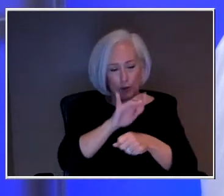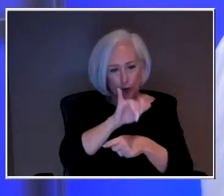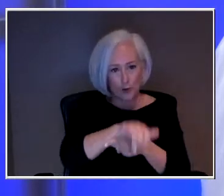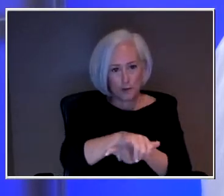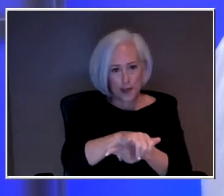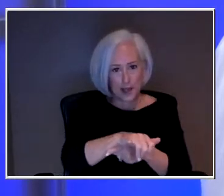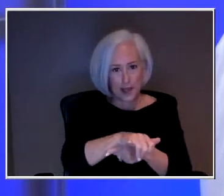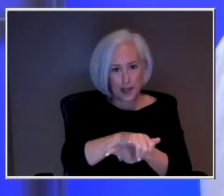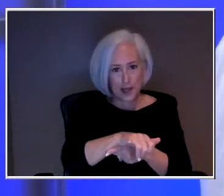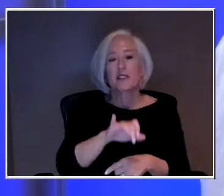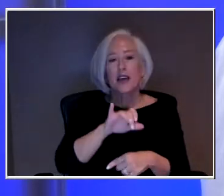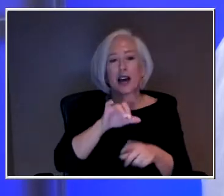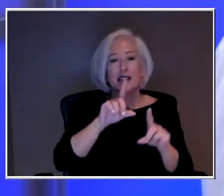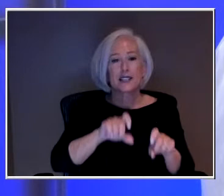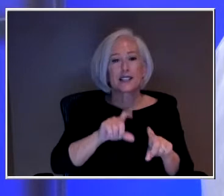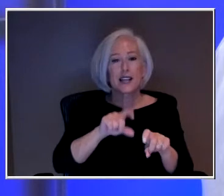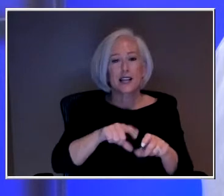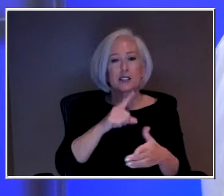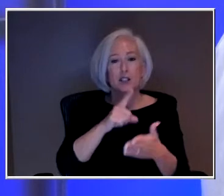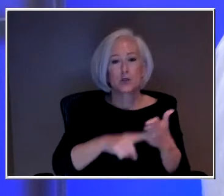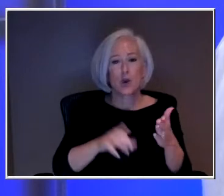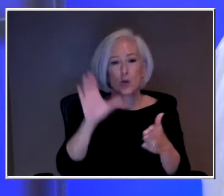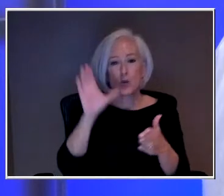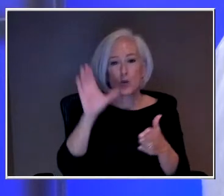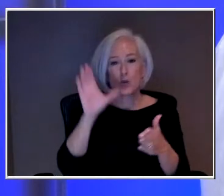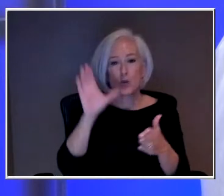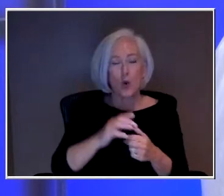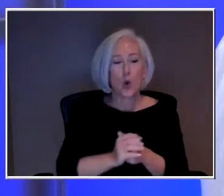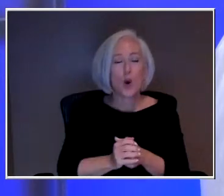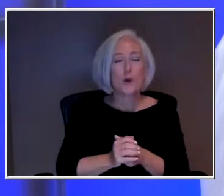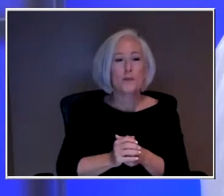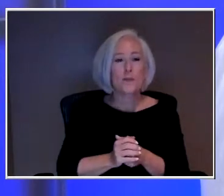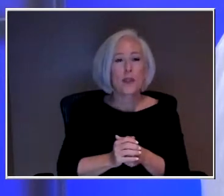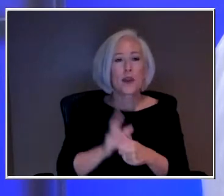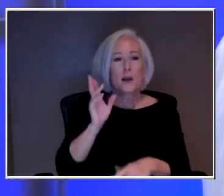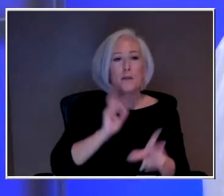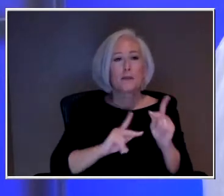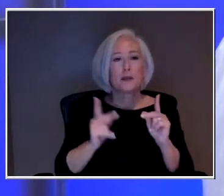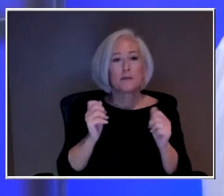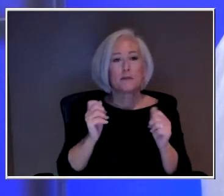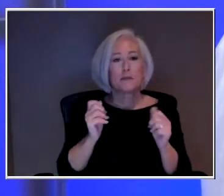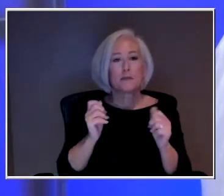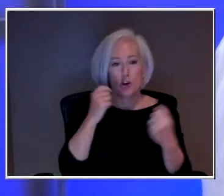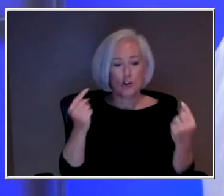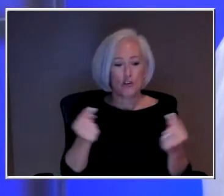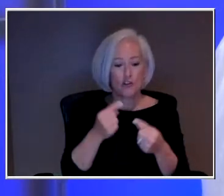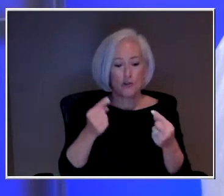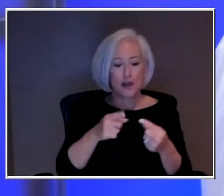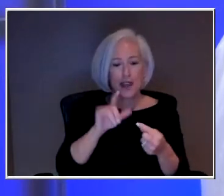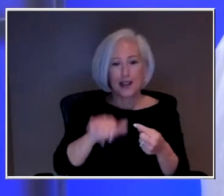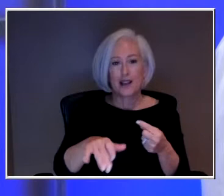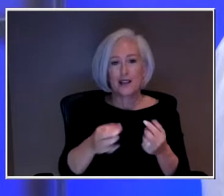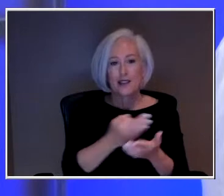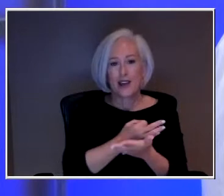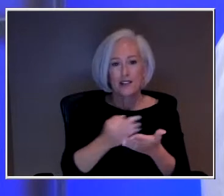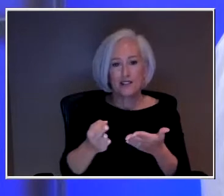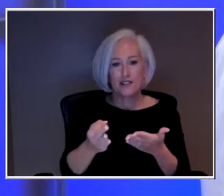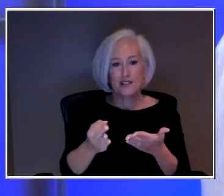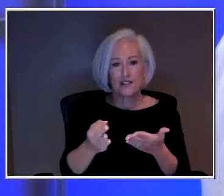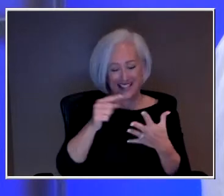what we're looking for when we're looking for indications for this. It's people with nerve-related pain that failed conservative